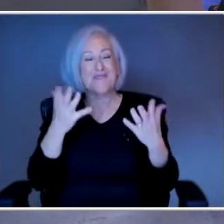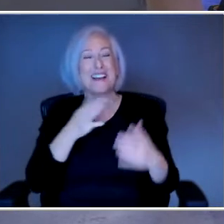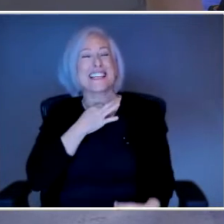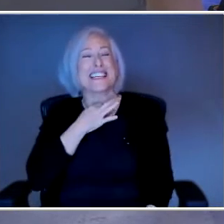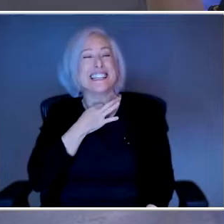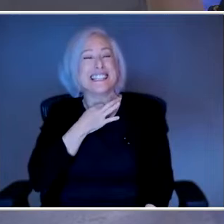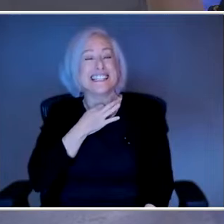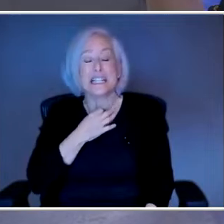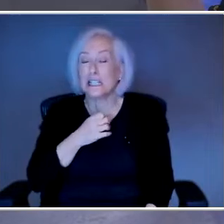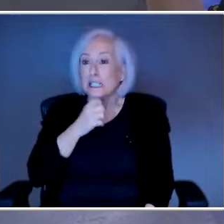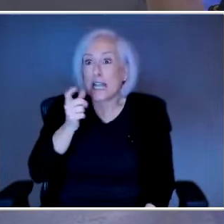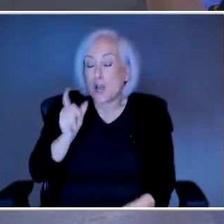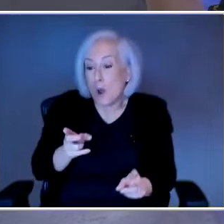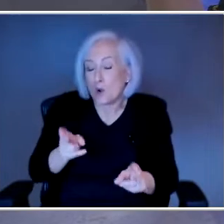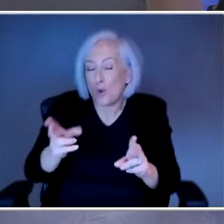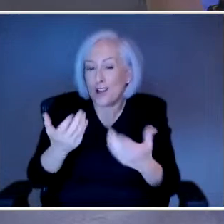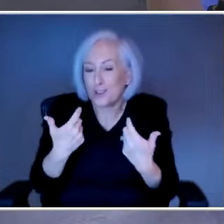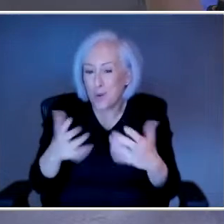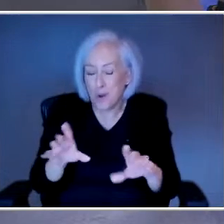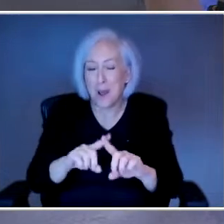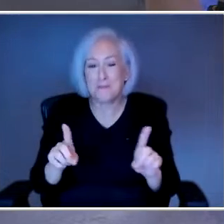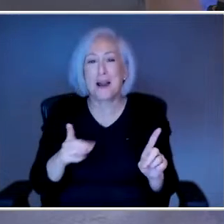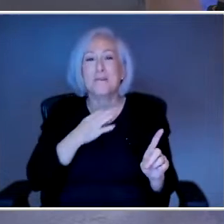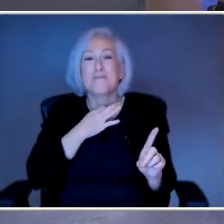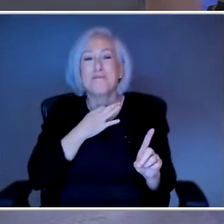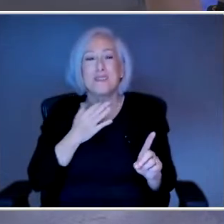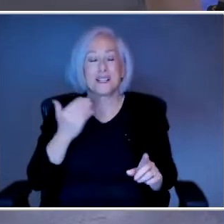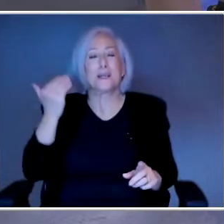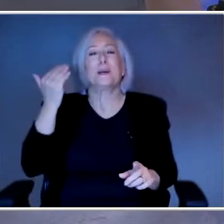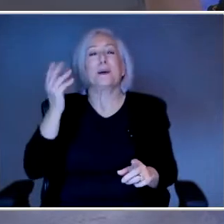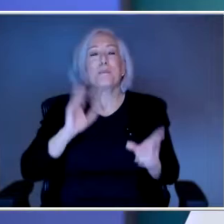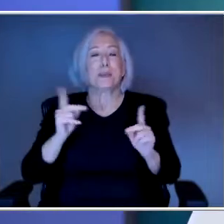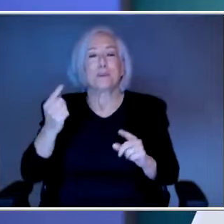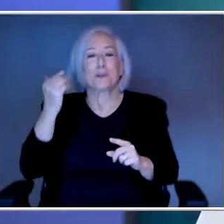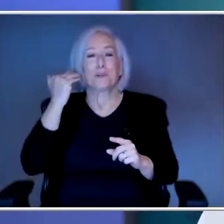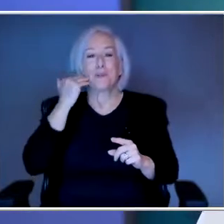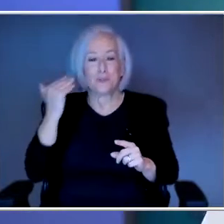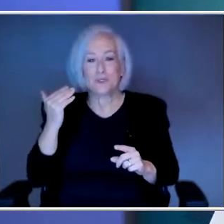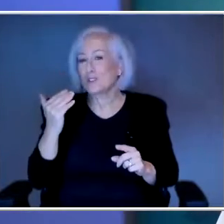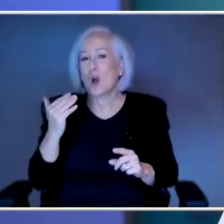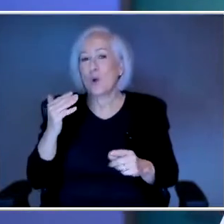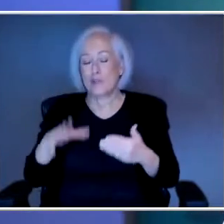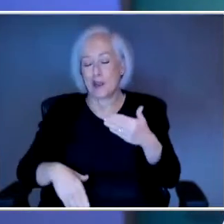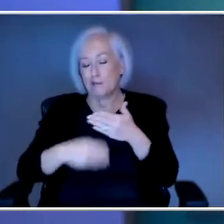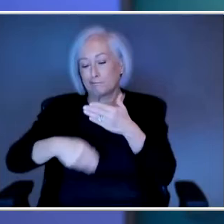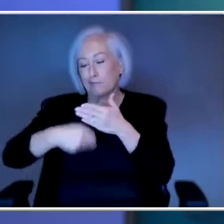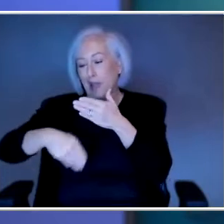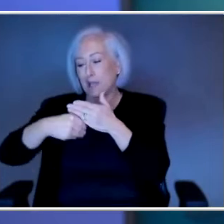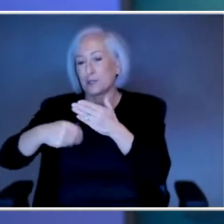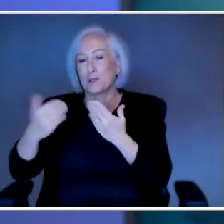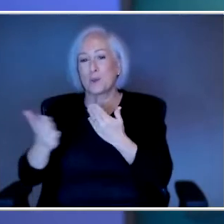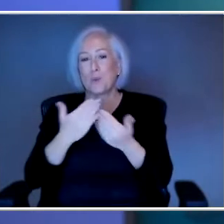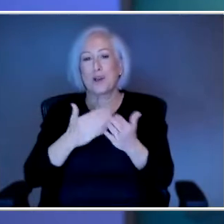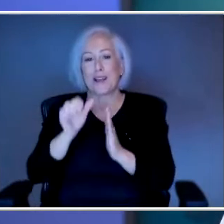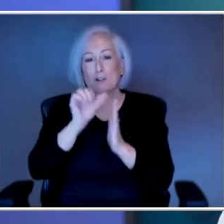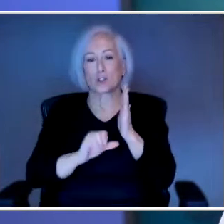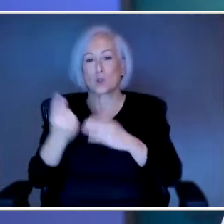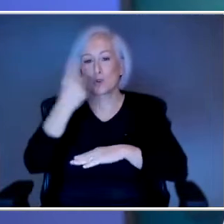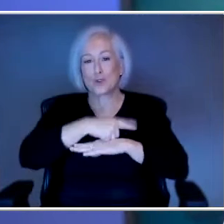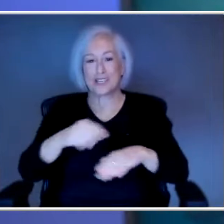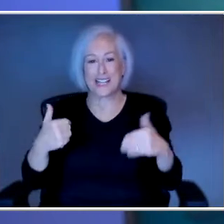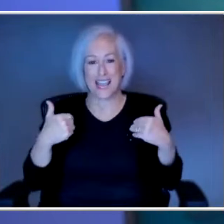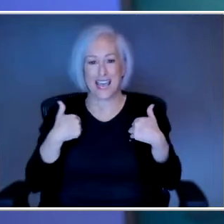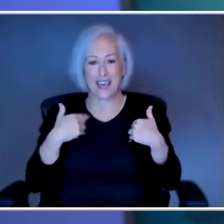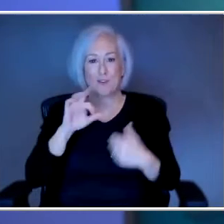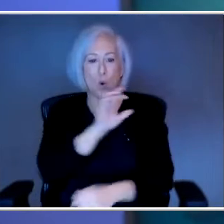you're trying to pump them out, I know, but people know I'm a bit of a pushover, so I tend to just add it on to whatever surgery day I have or any sort of clinic day that I